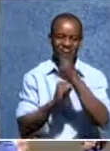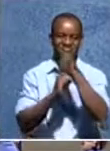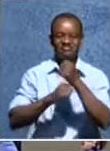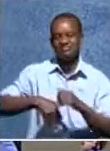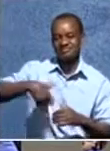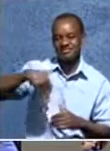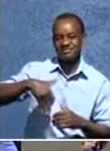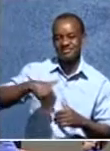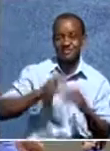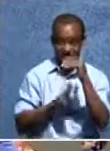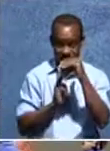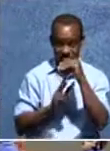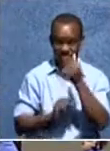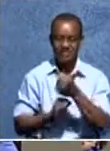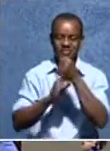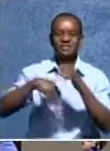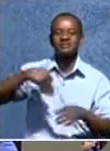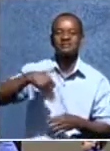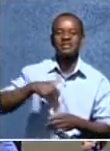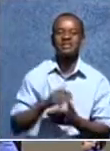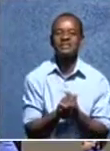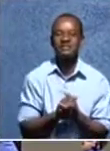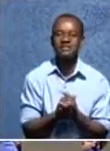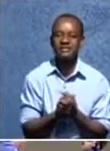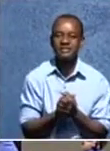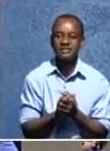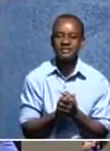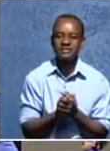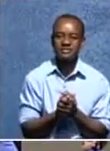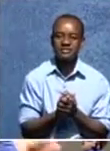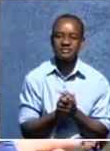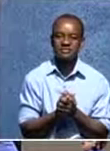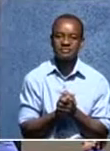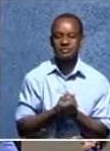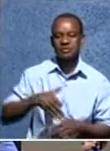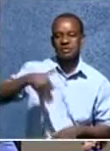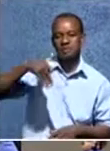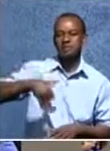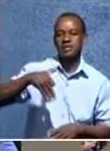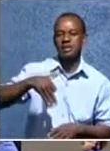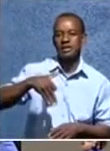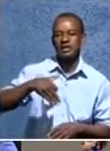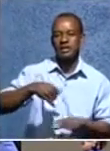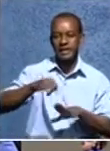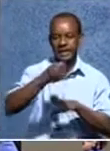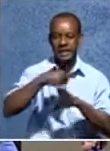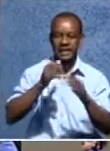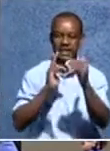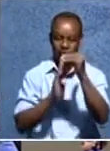research done on how well Namibia fares as a tourism destination. Just your sense from people who do come here.